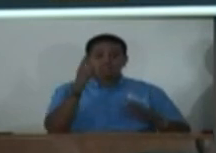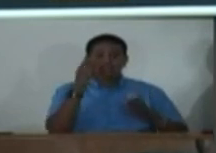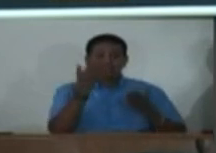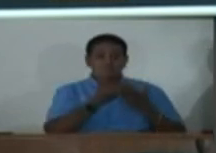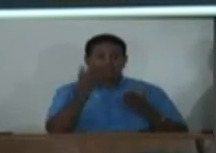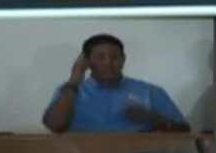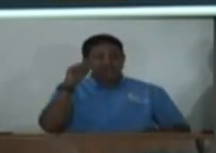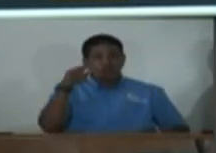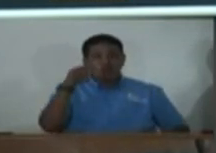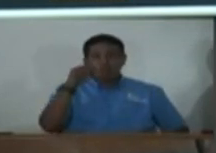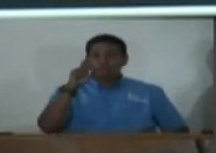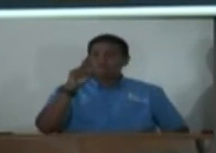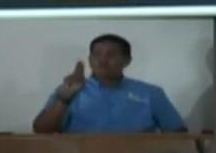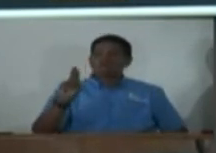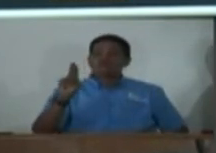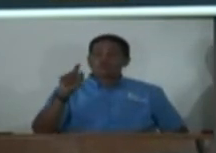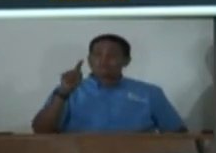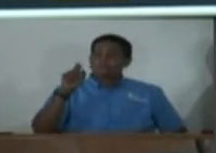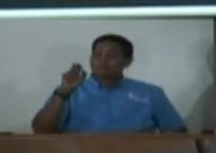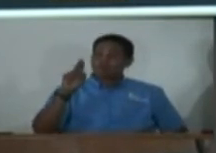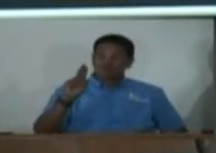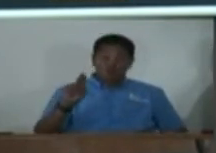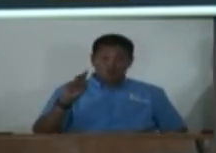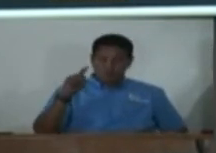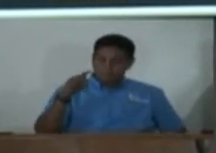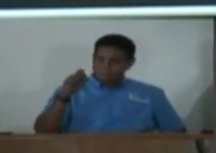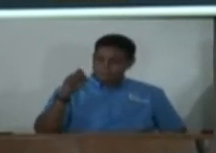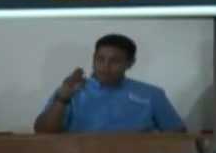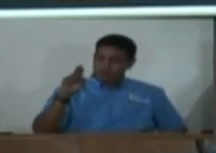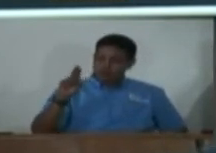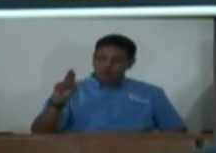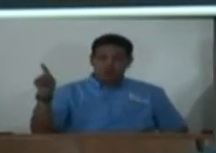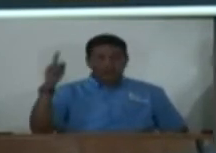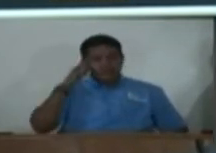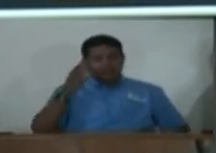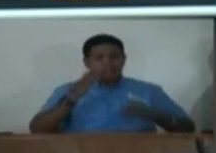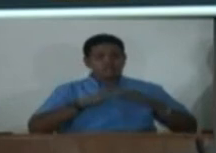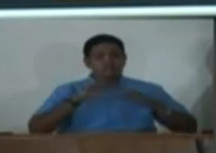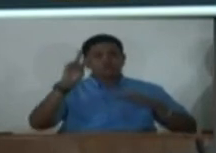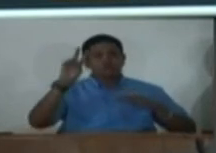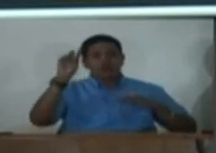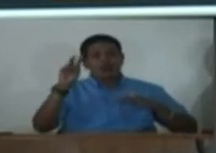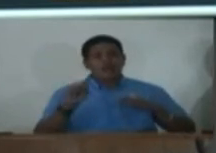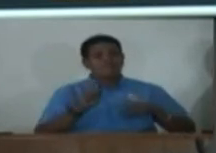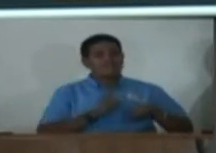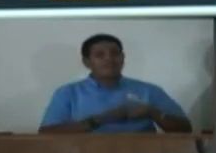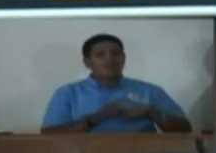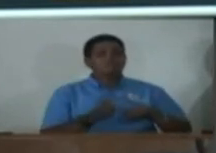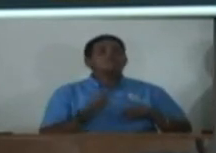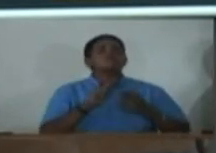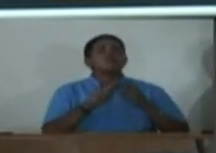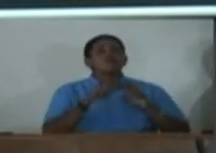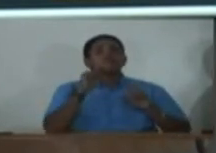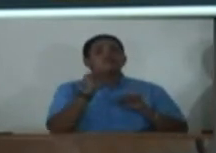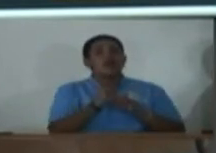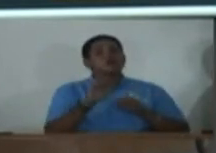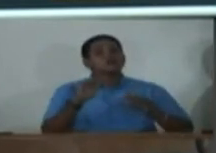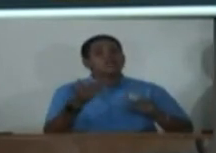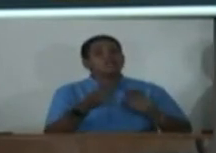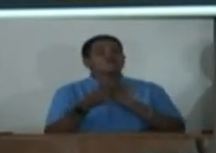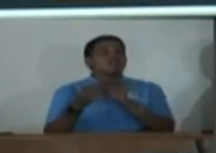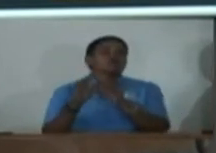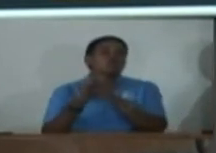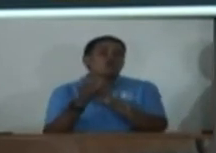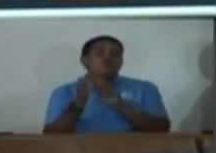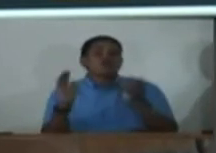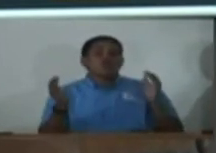Peru, they have increased, I think, by 2.5 times the number of actual deaths from COVID